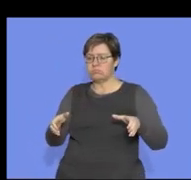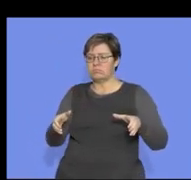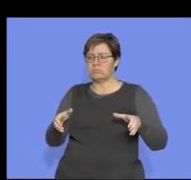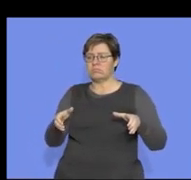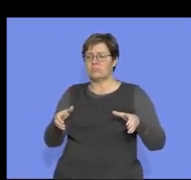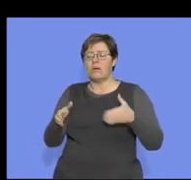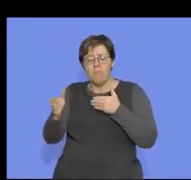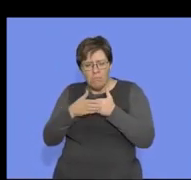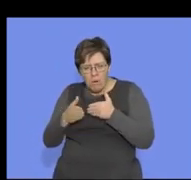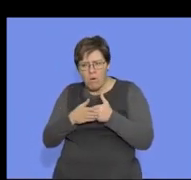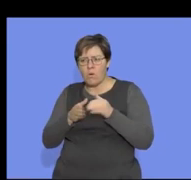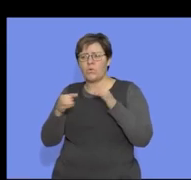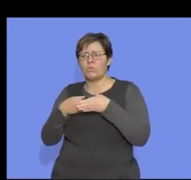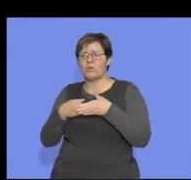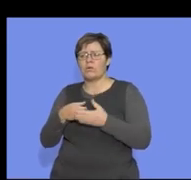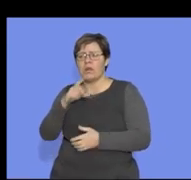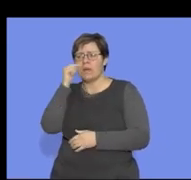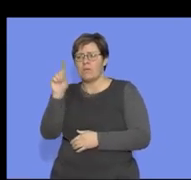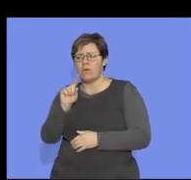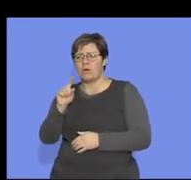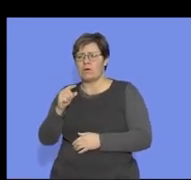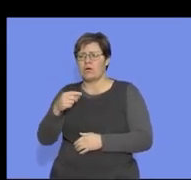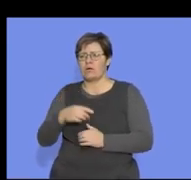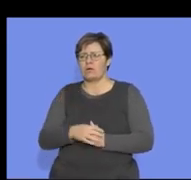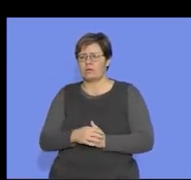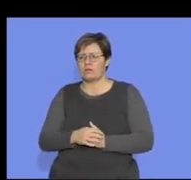into another group called